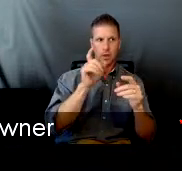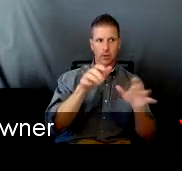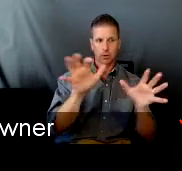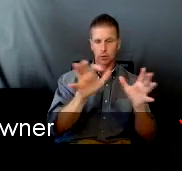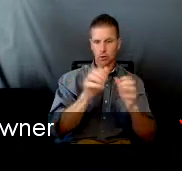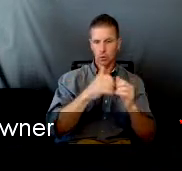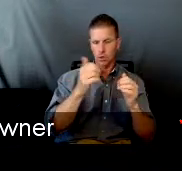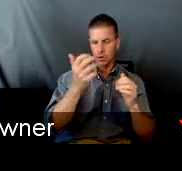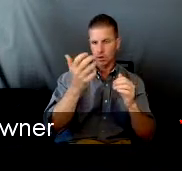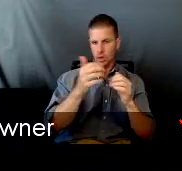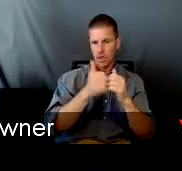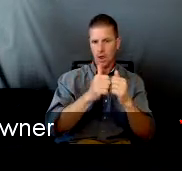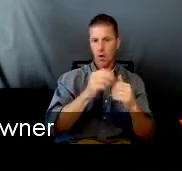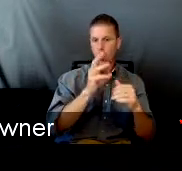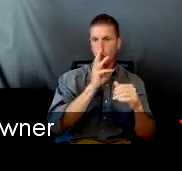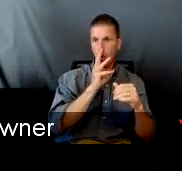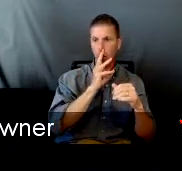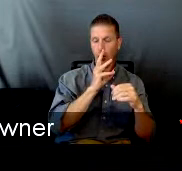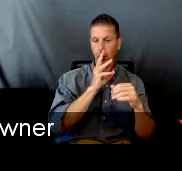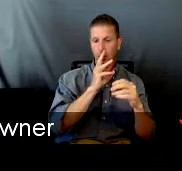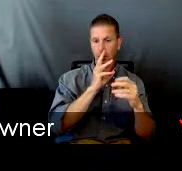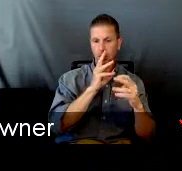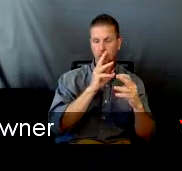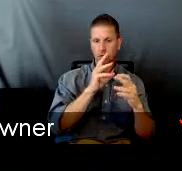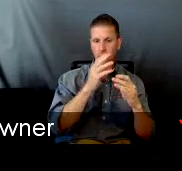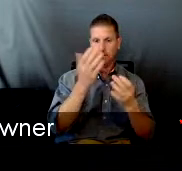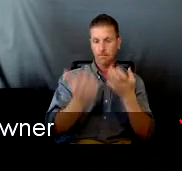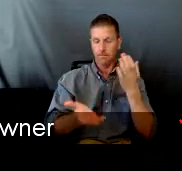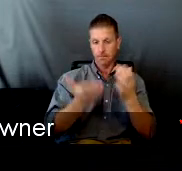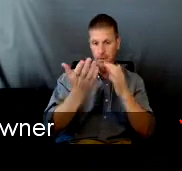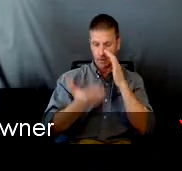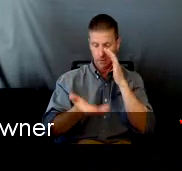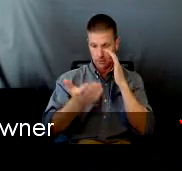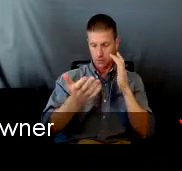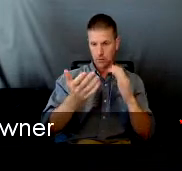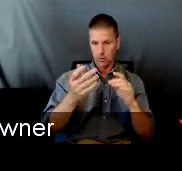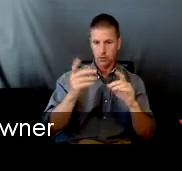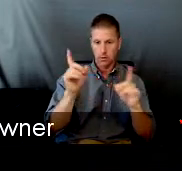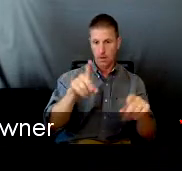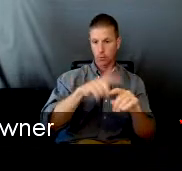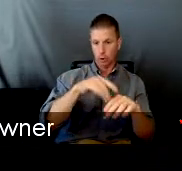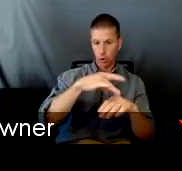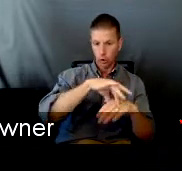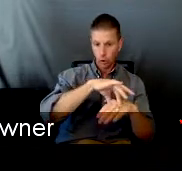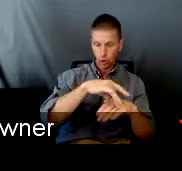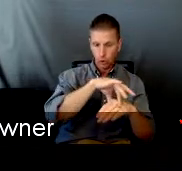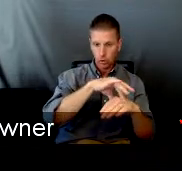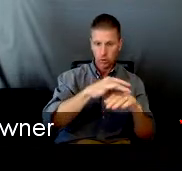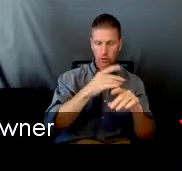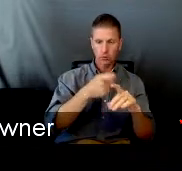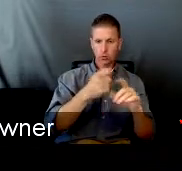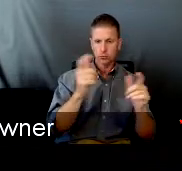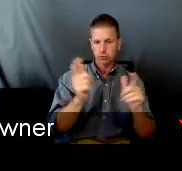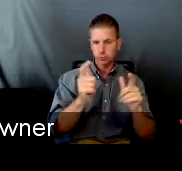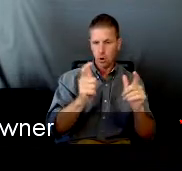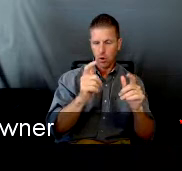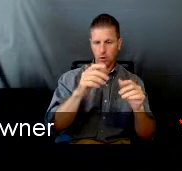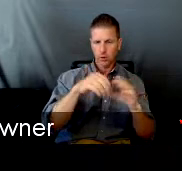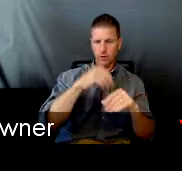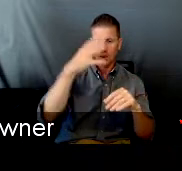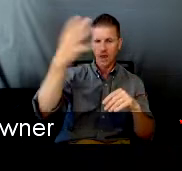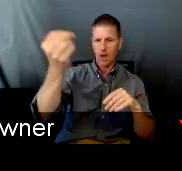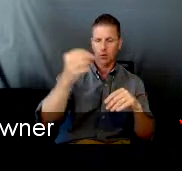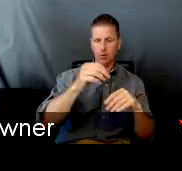how water may have come to Earth from small bodies in the outer solar